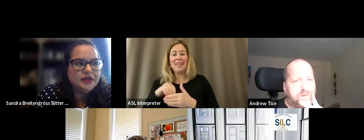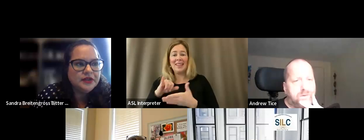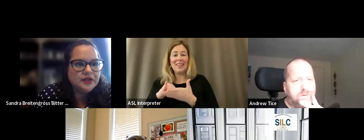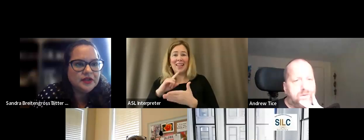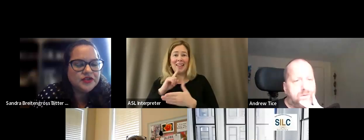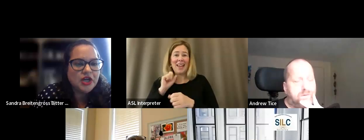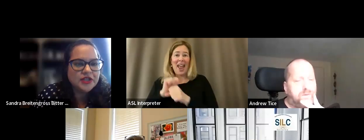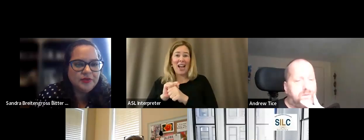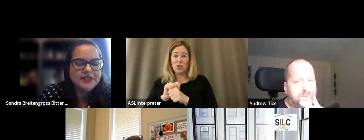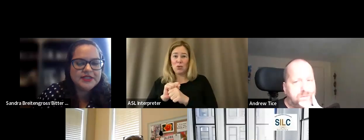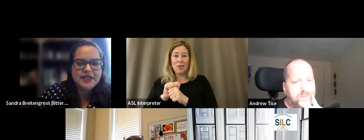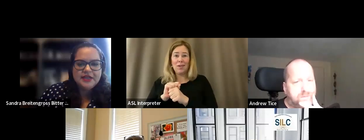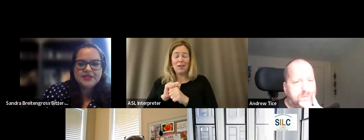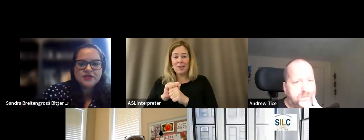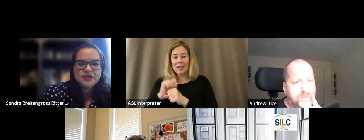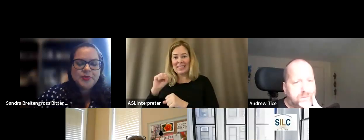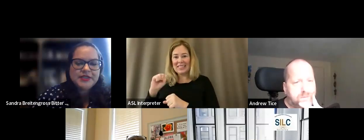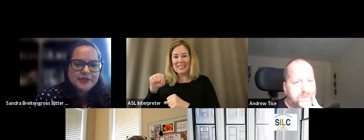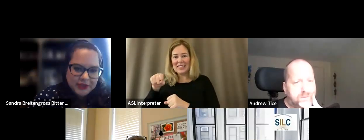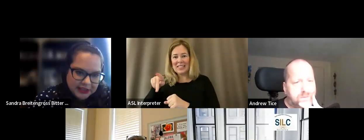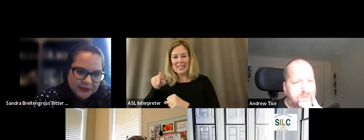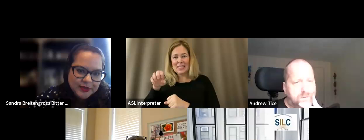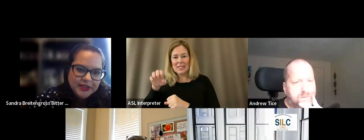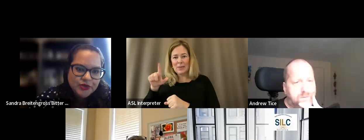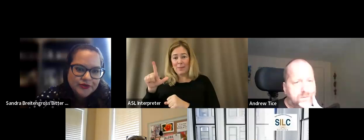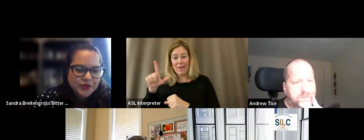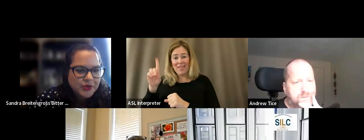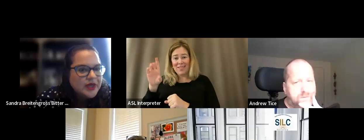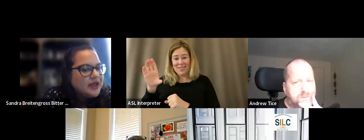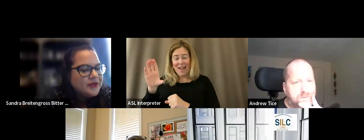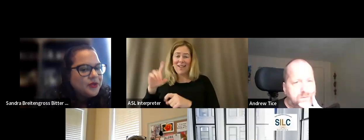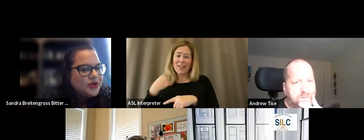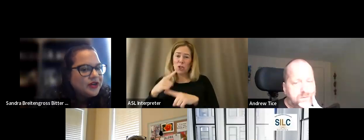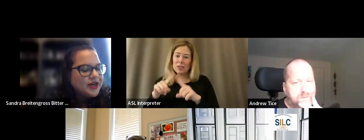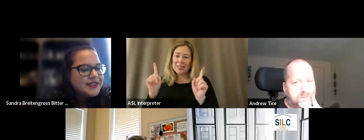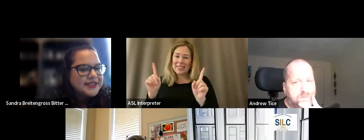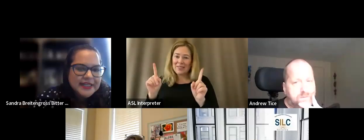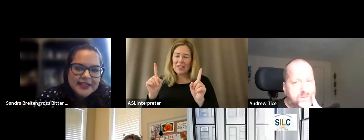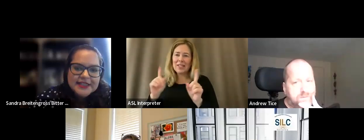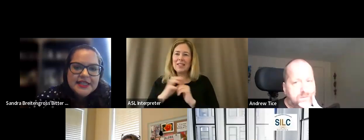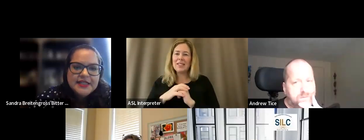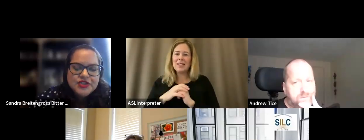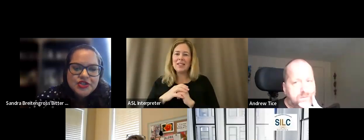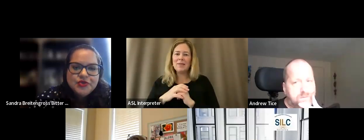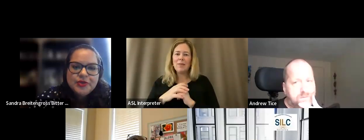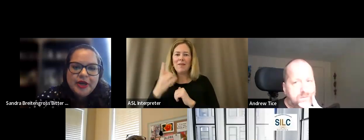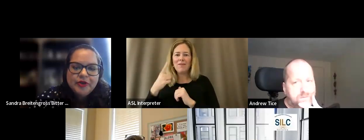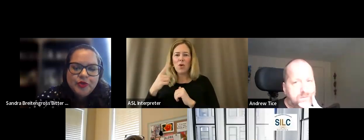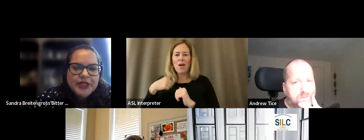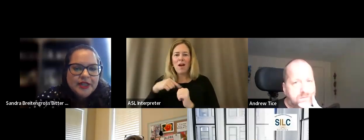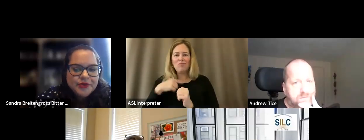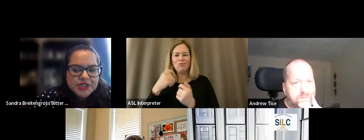SPIL document, this looks a little bit differently, but in order for us to get this into